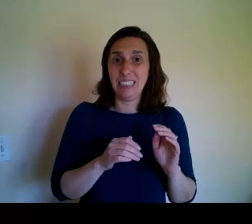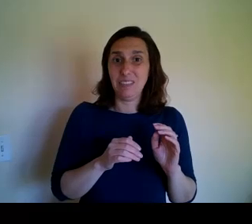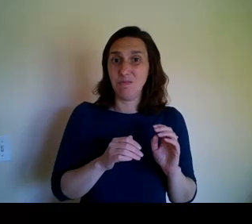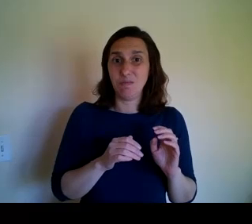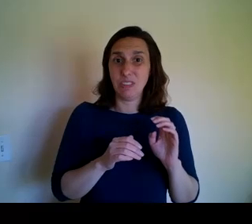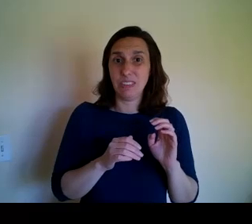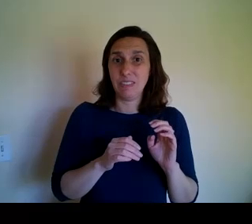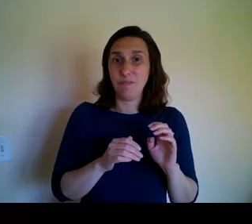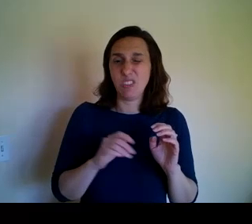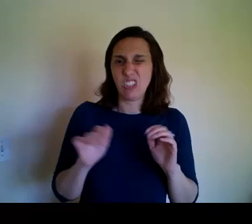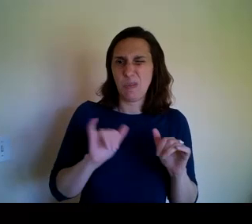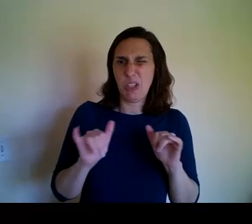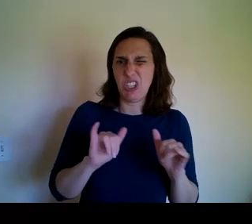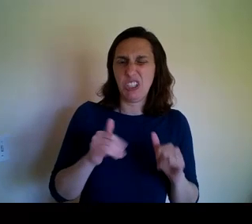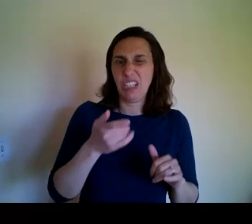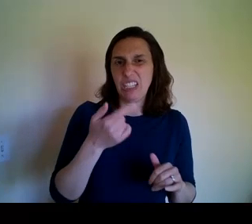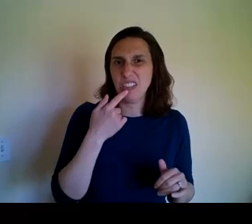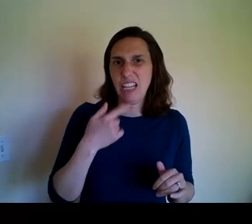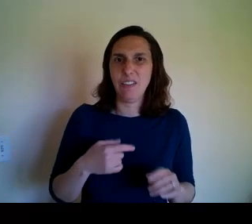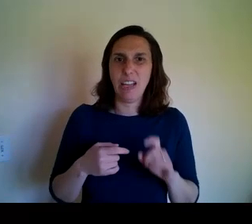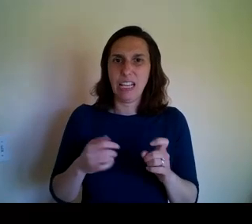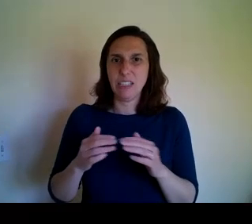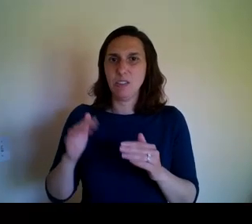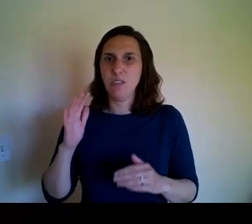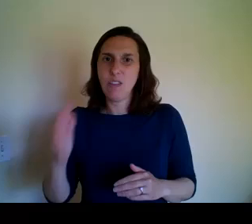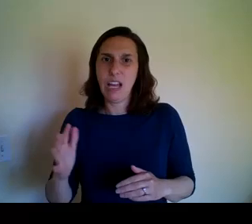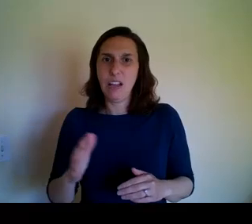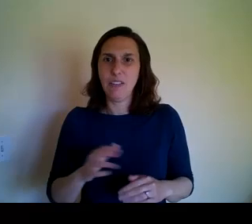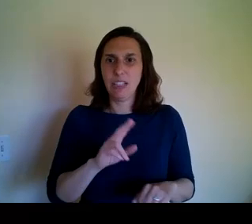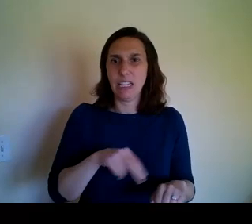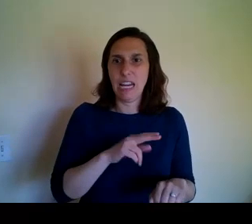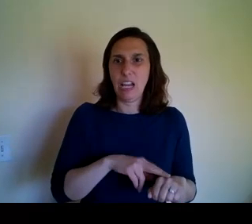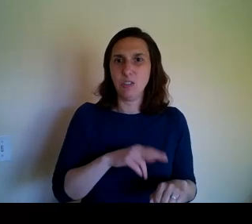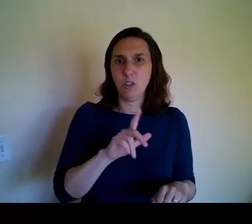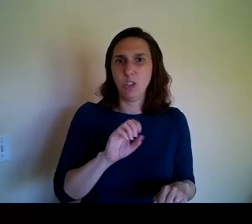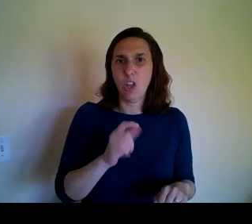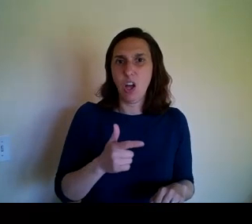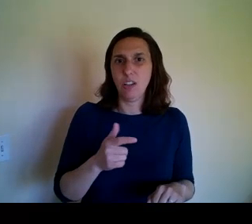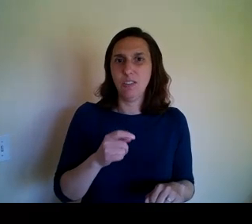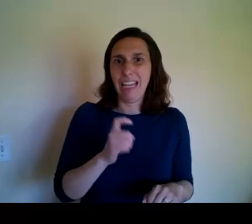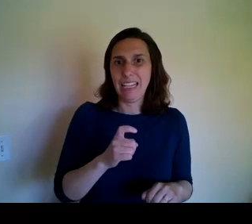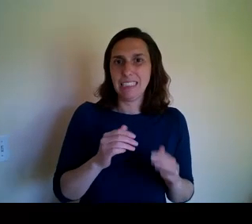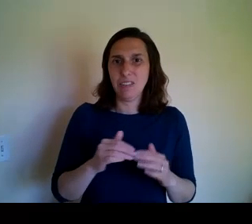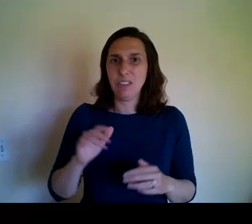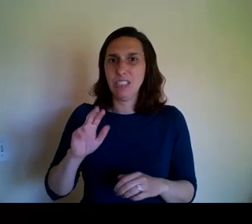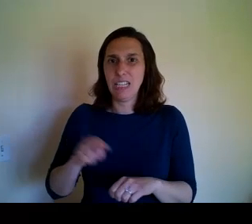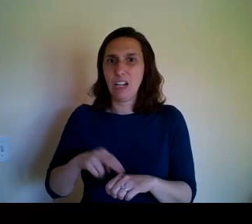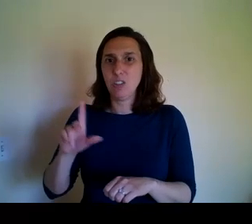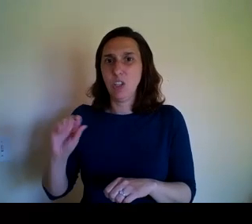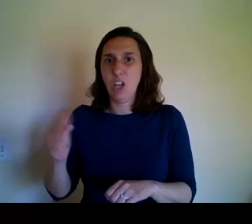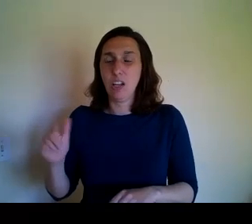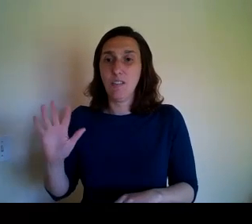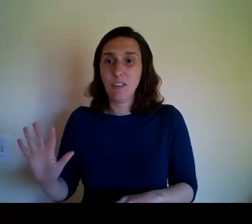x equals 5, I could say the natural log of x is equal to the natural log of 5.